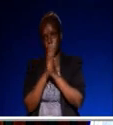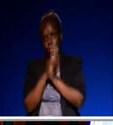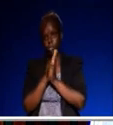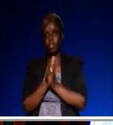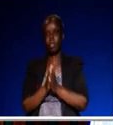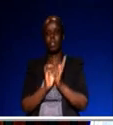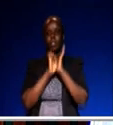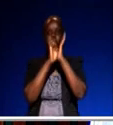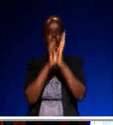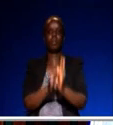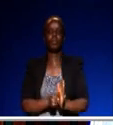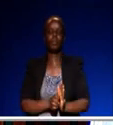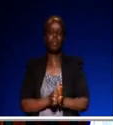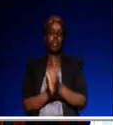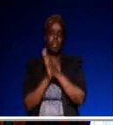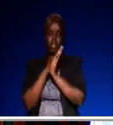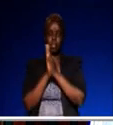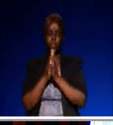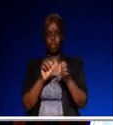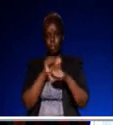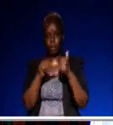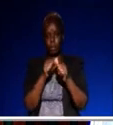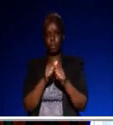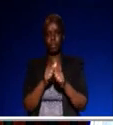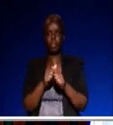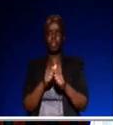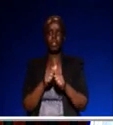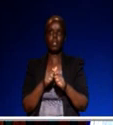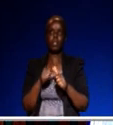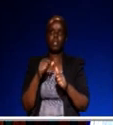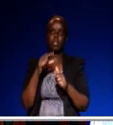example, a story about greed,